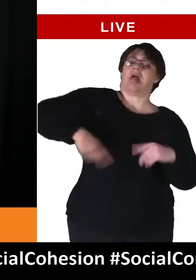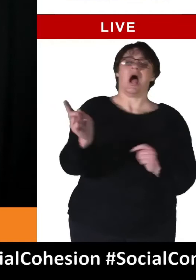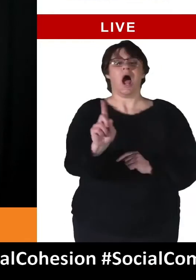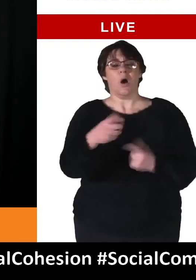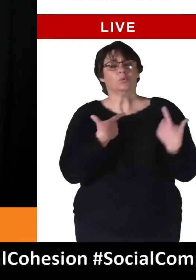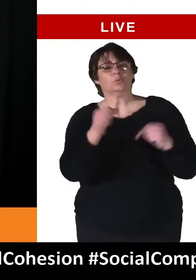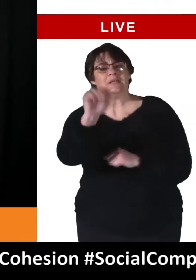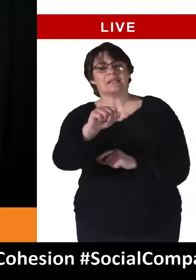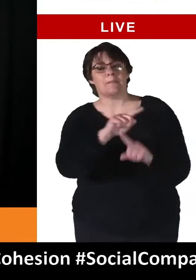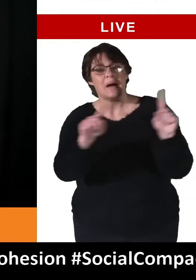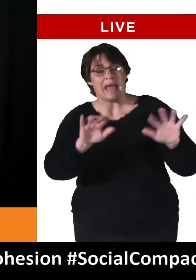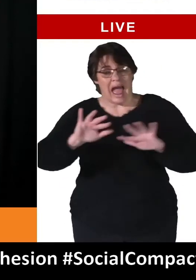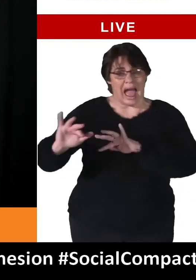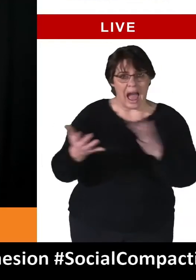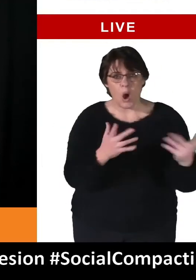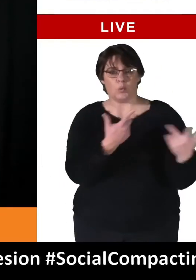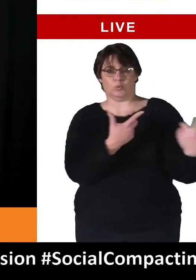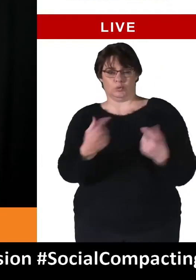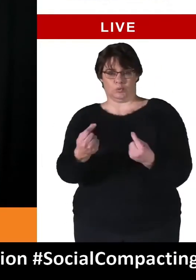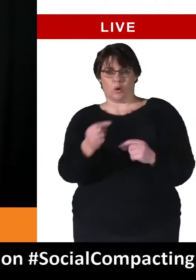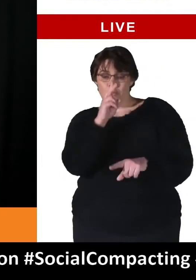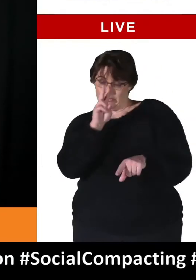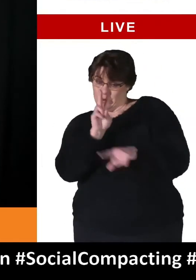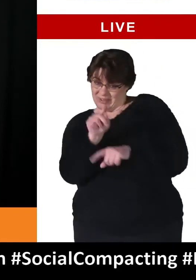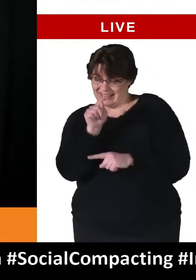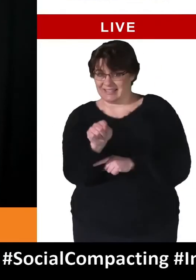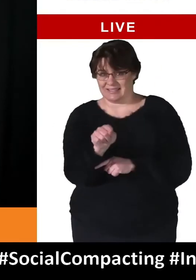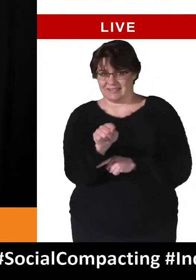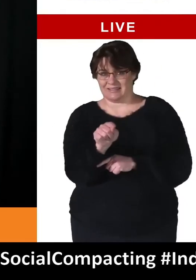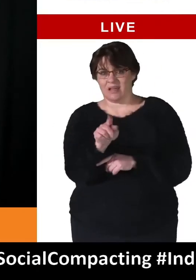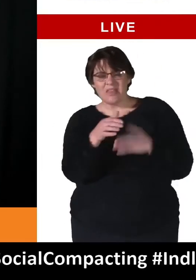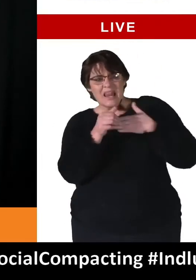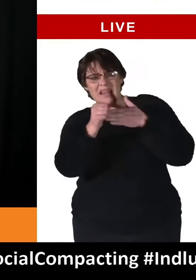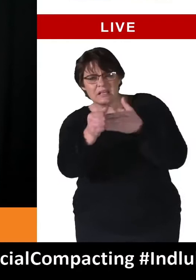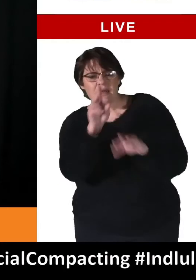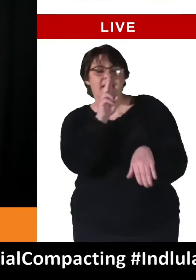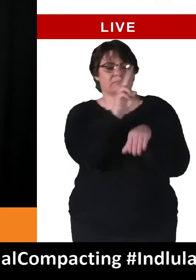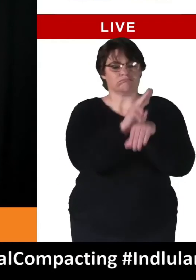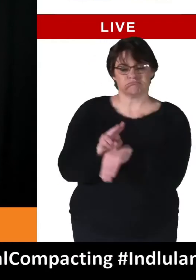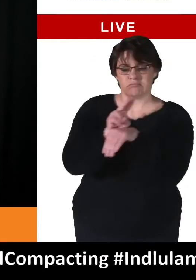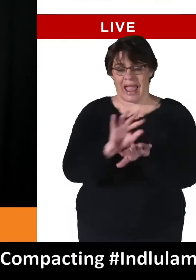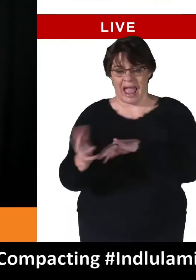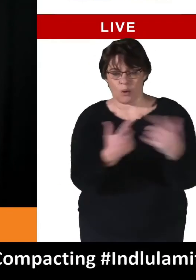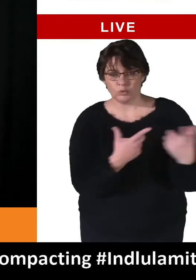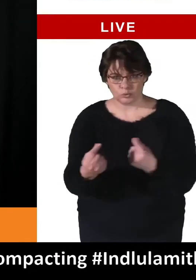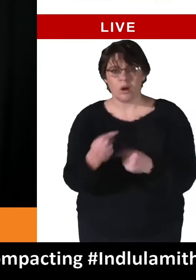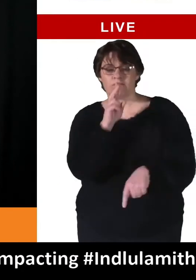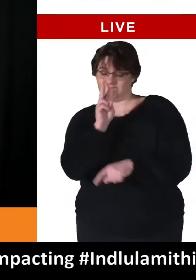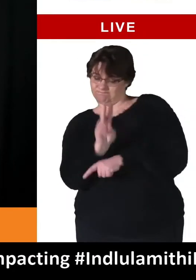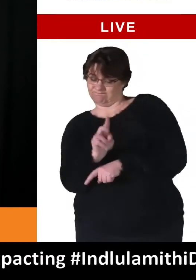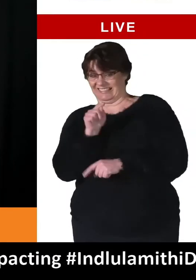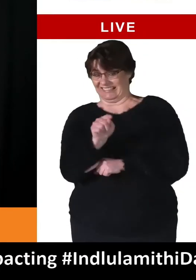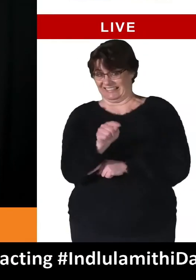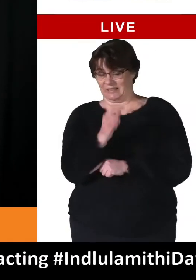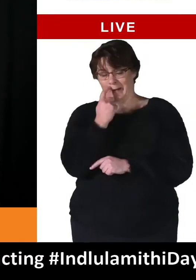the direction of the doing that we must begin to address. It is the leadership and the supervision that we need to be looking